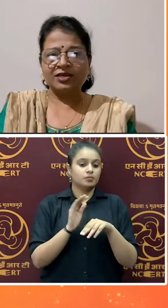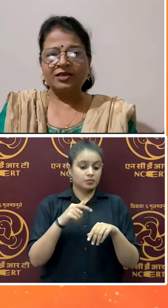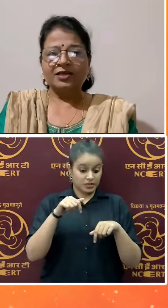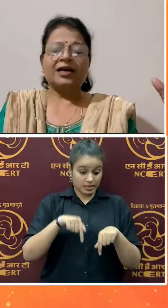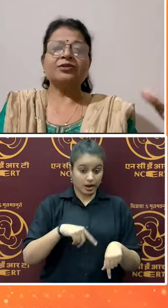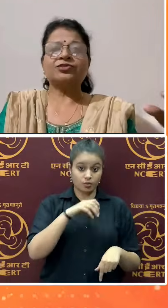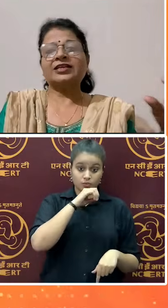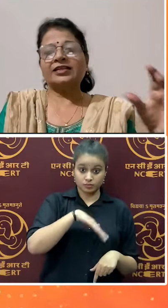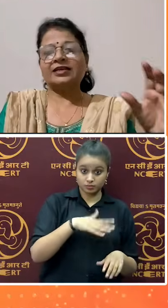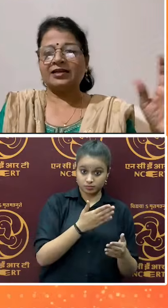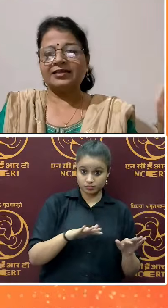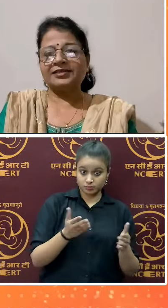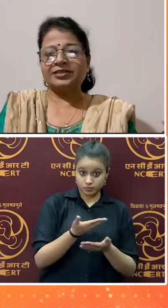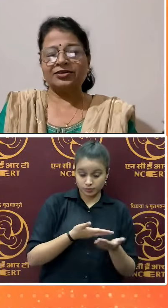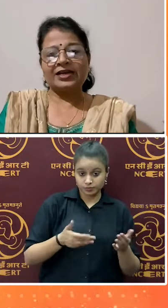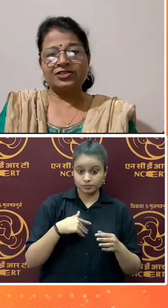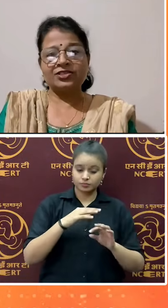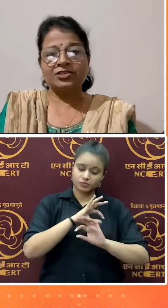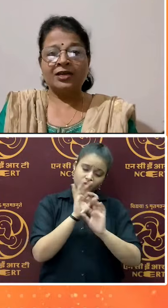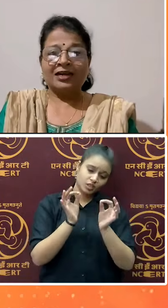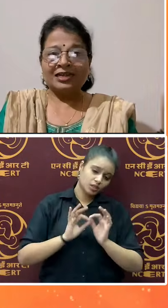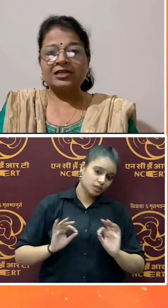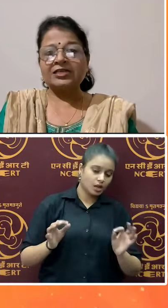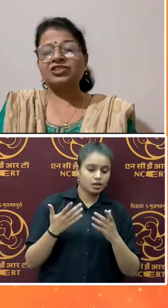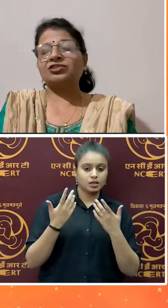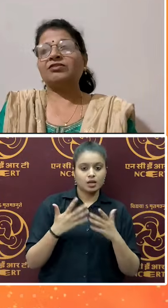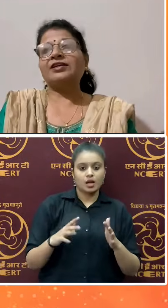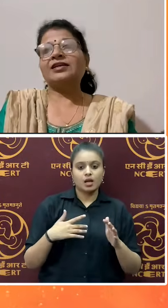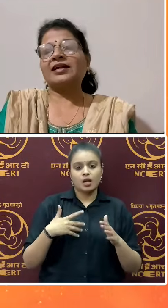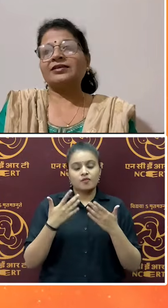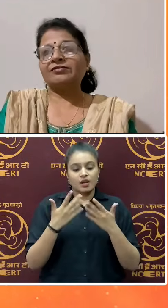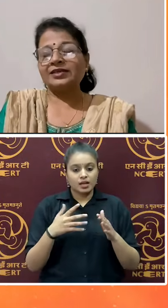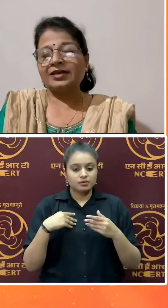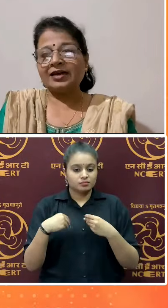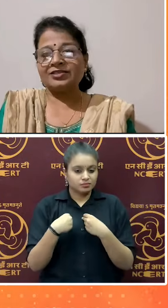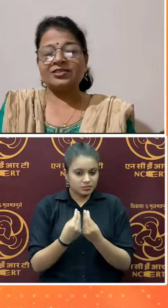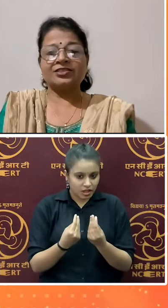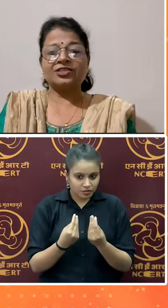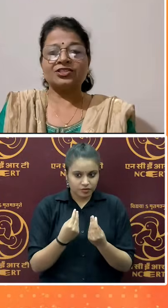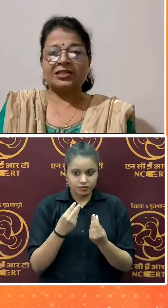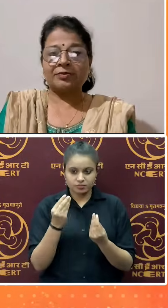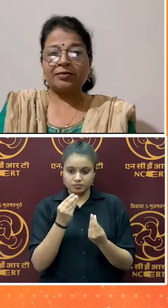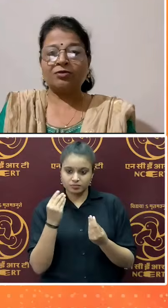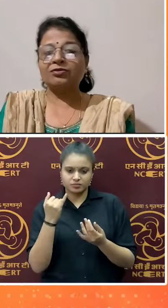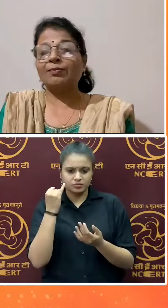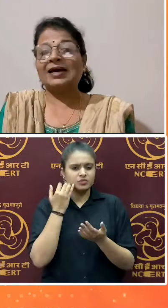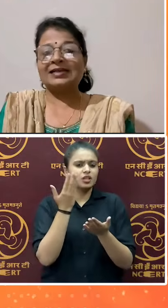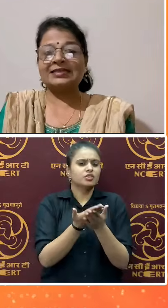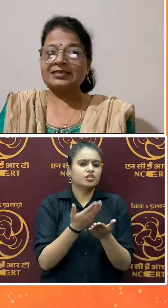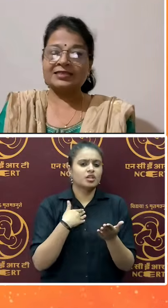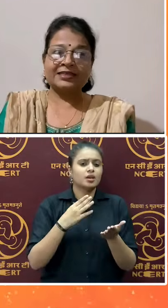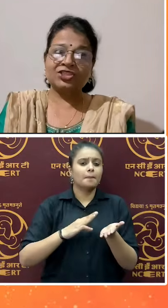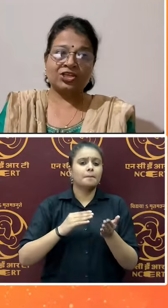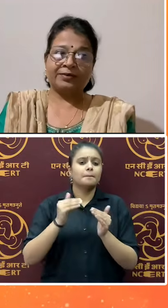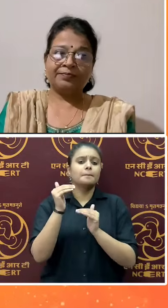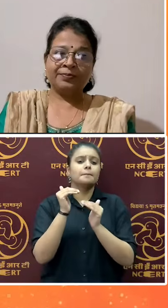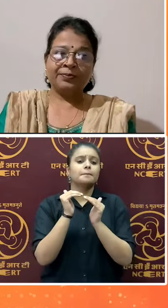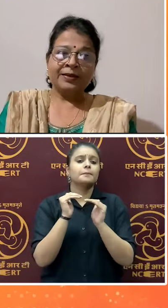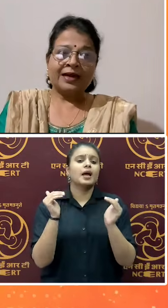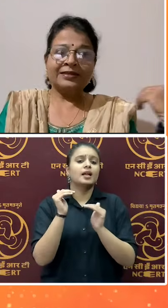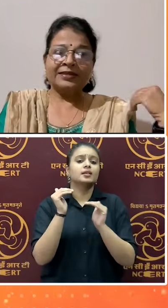adolescents, I would say, they're addicted to gadgets. At least we can suggest them how to balance the screen